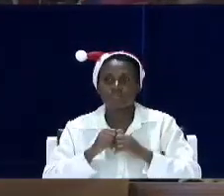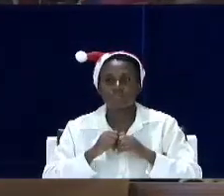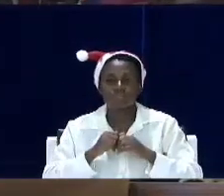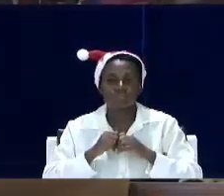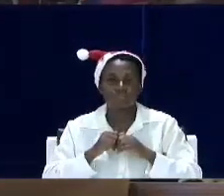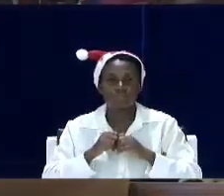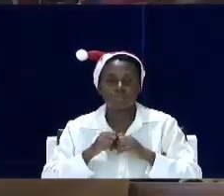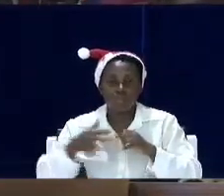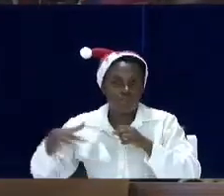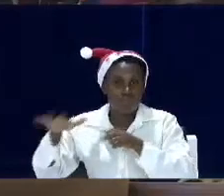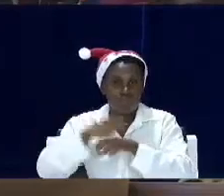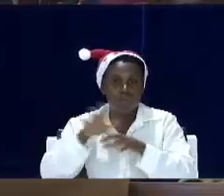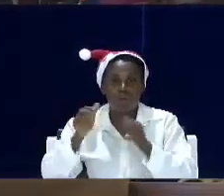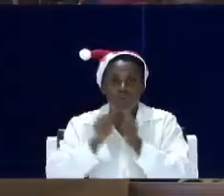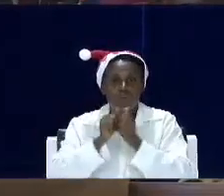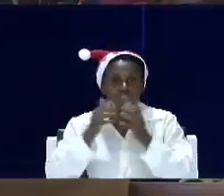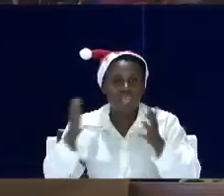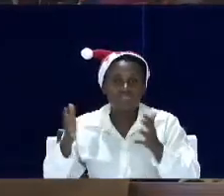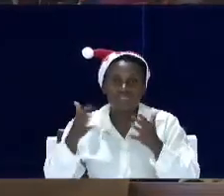A thankful Abel